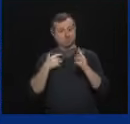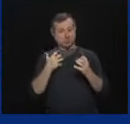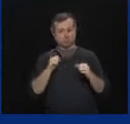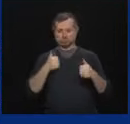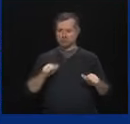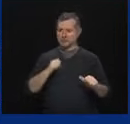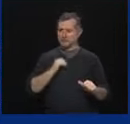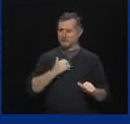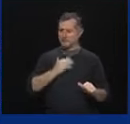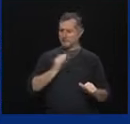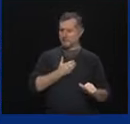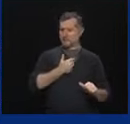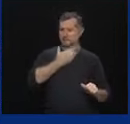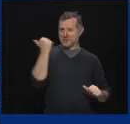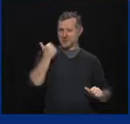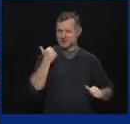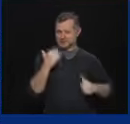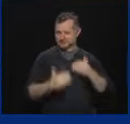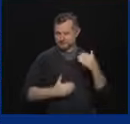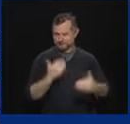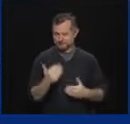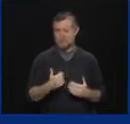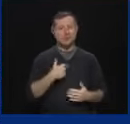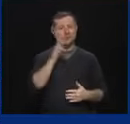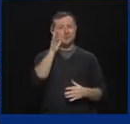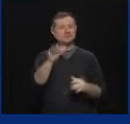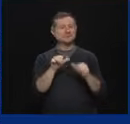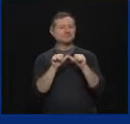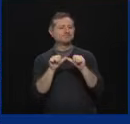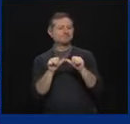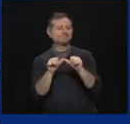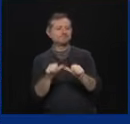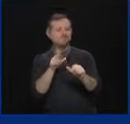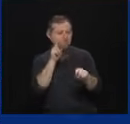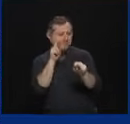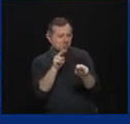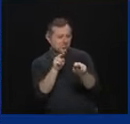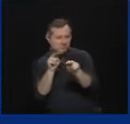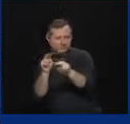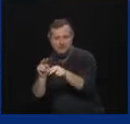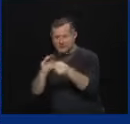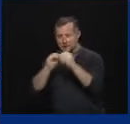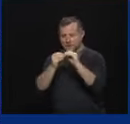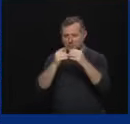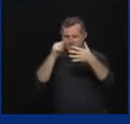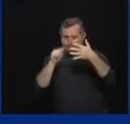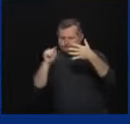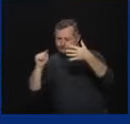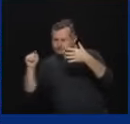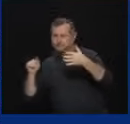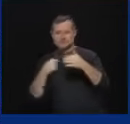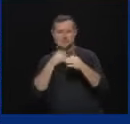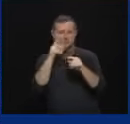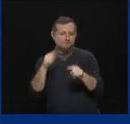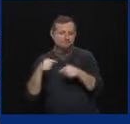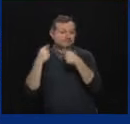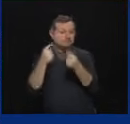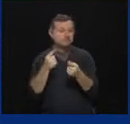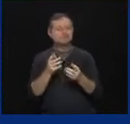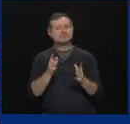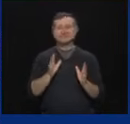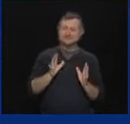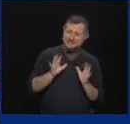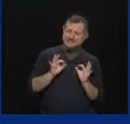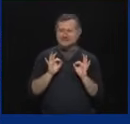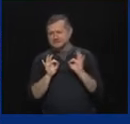can. We're gonna continue to monitor the numbers very close. We always have. Sort of maintaining the status quo we've been over the